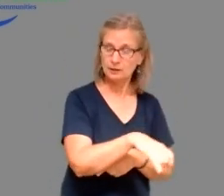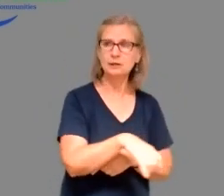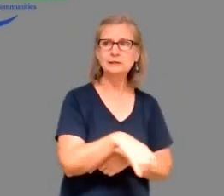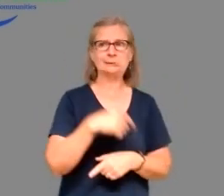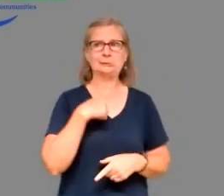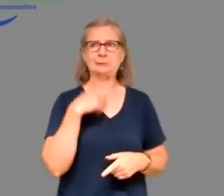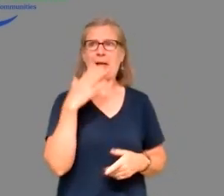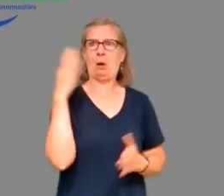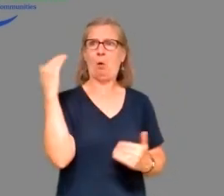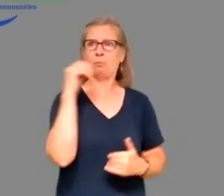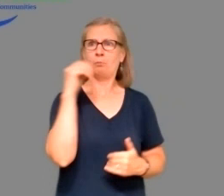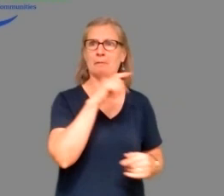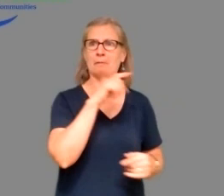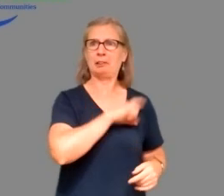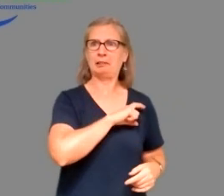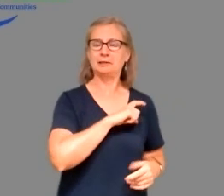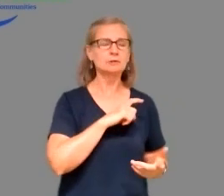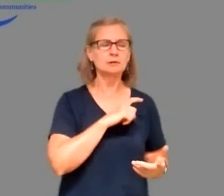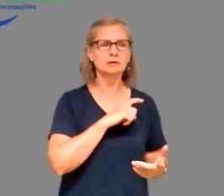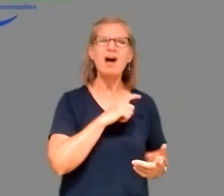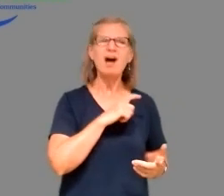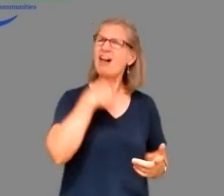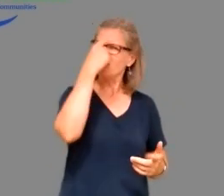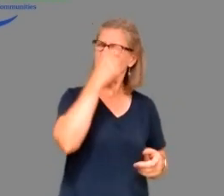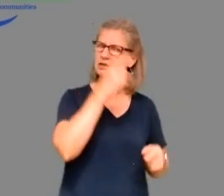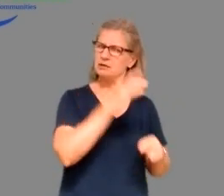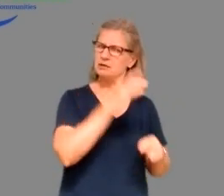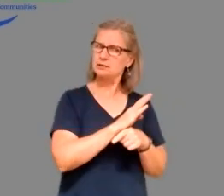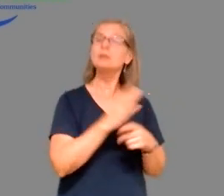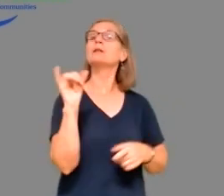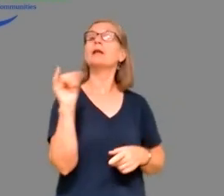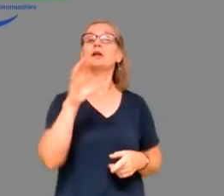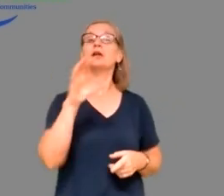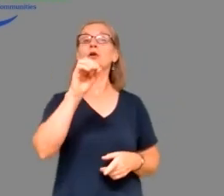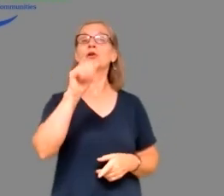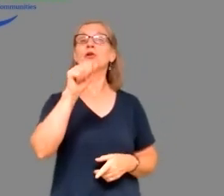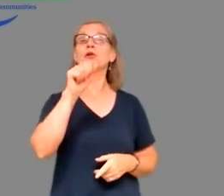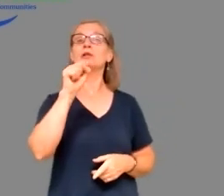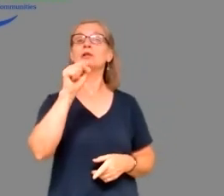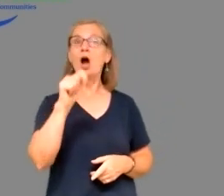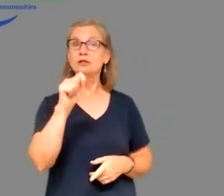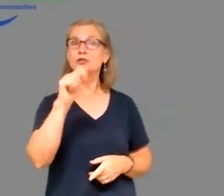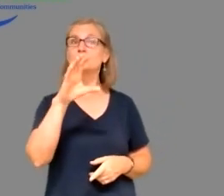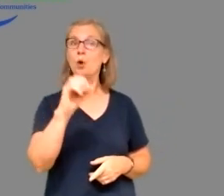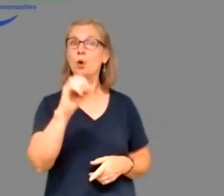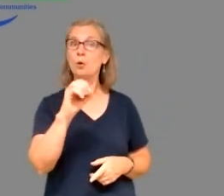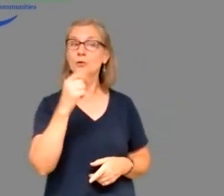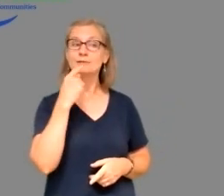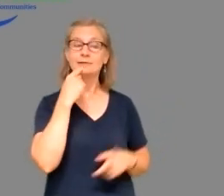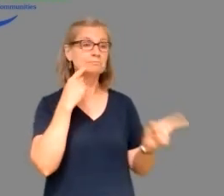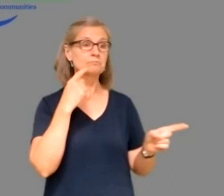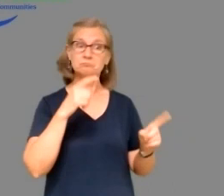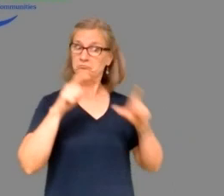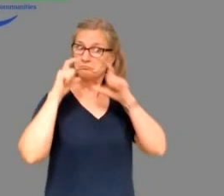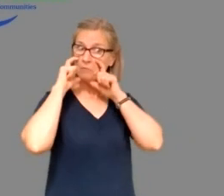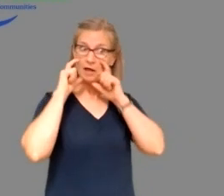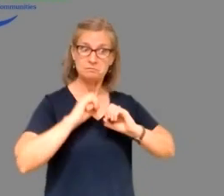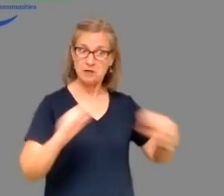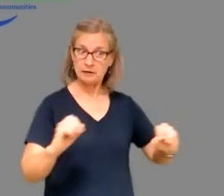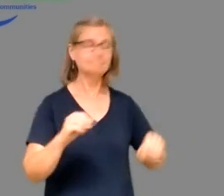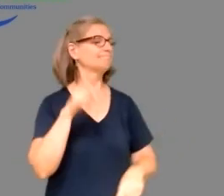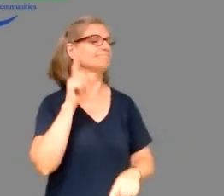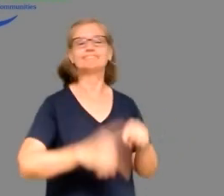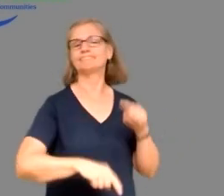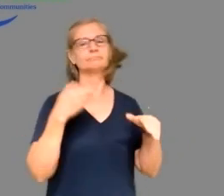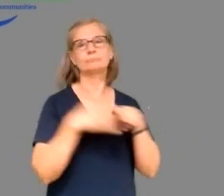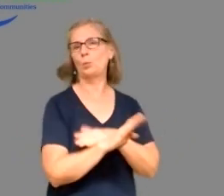I mean, Costco is refusing people from entrance to their facilities if they're not wearing a mask. I think that it's harder